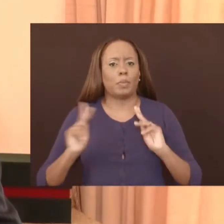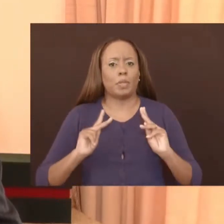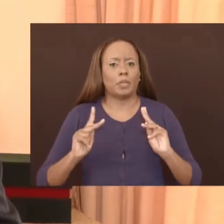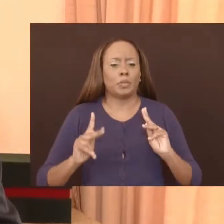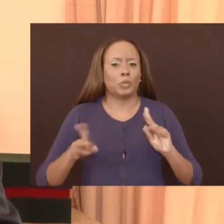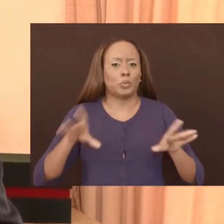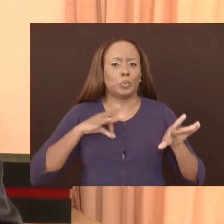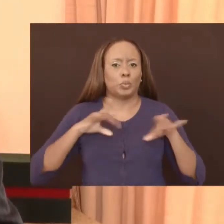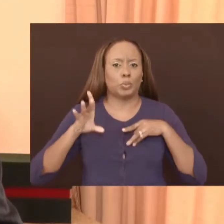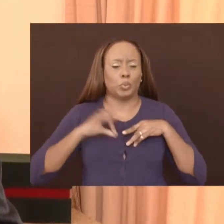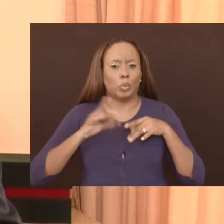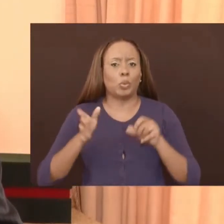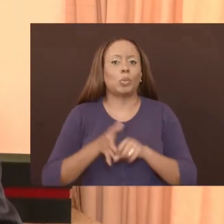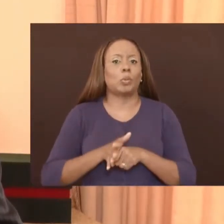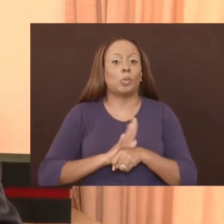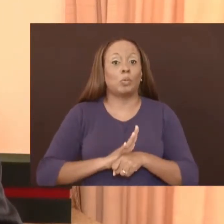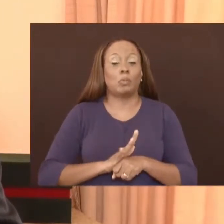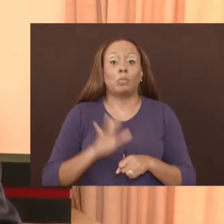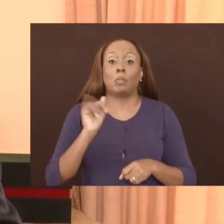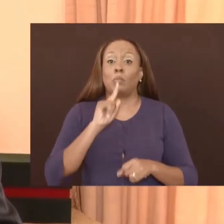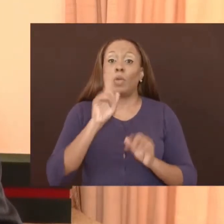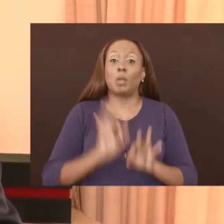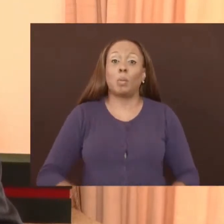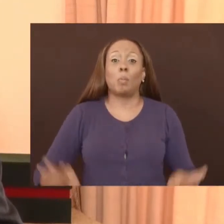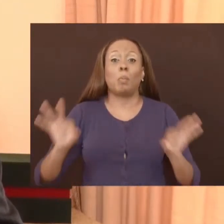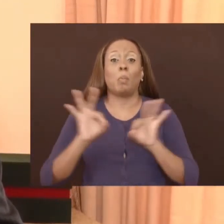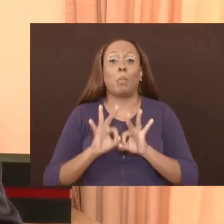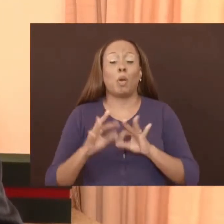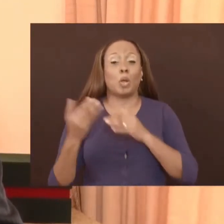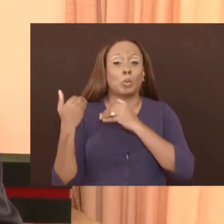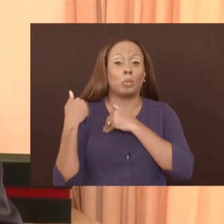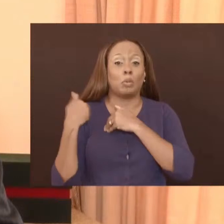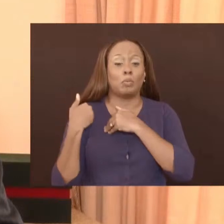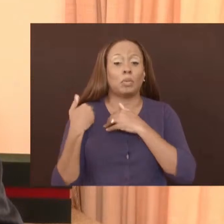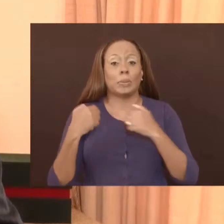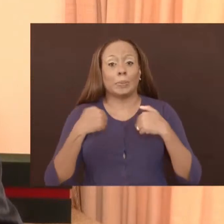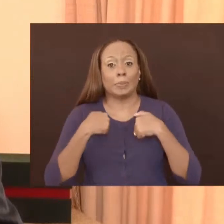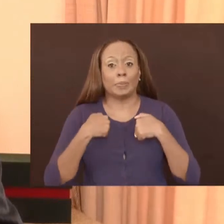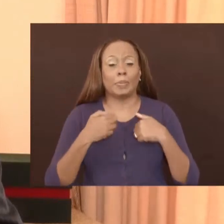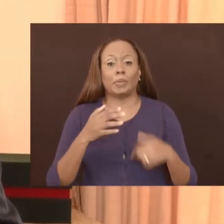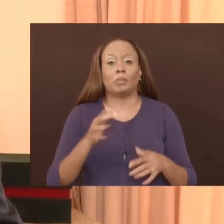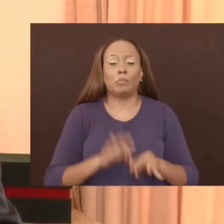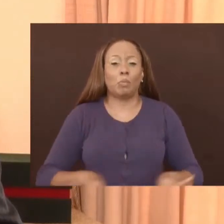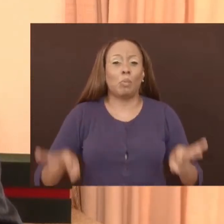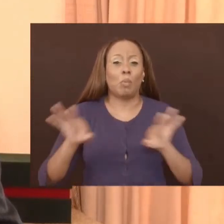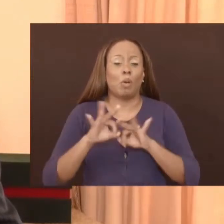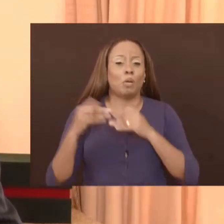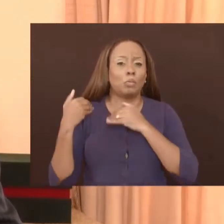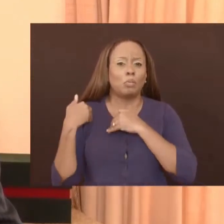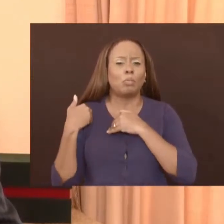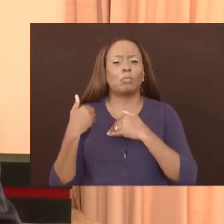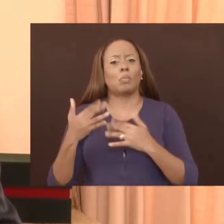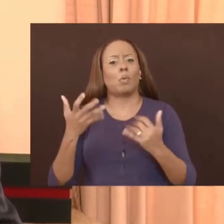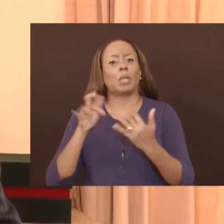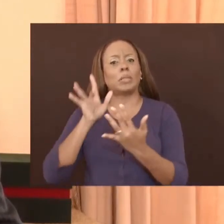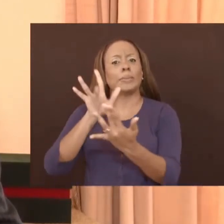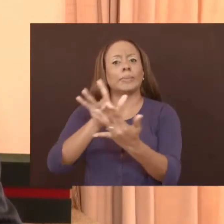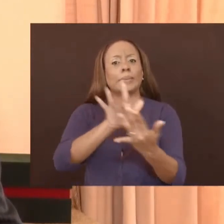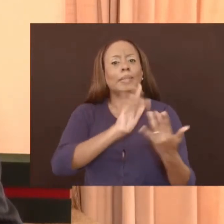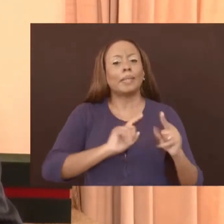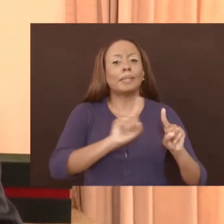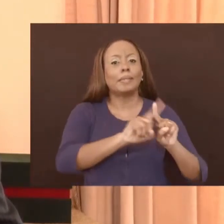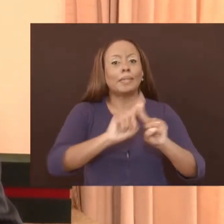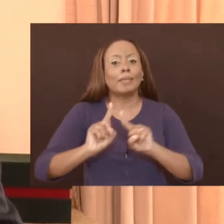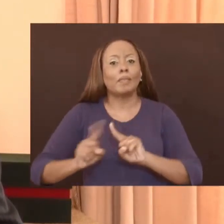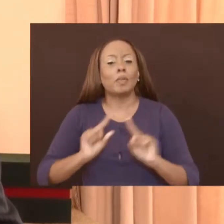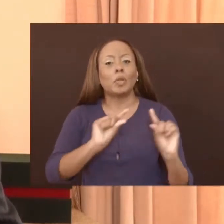see as a critical part of my remit, to reach out to various groups in this country,